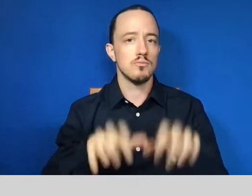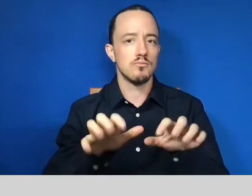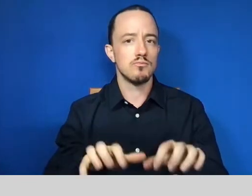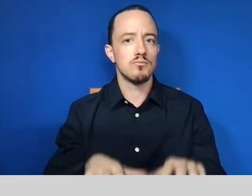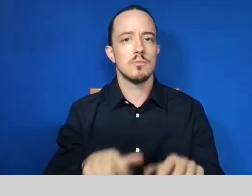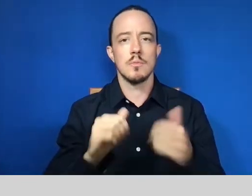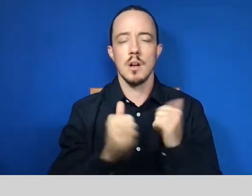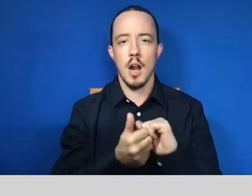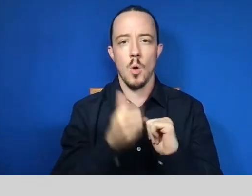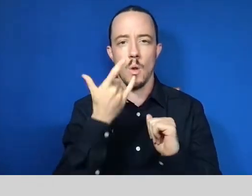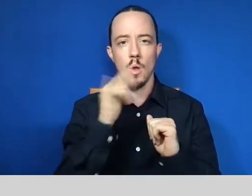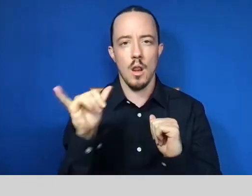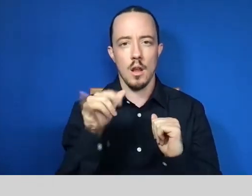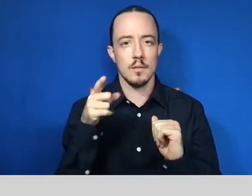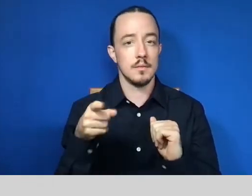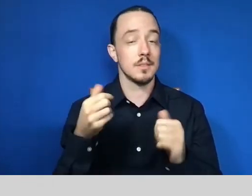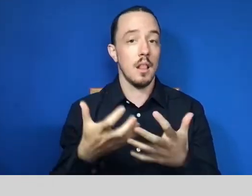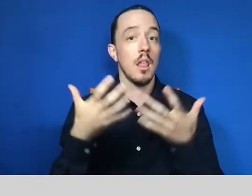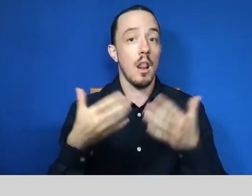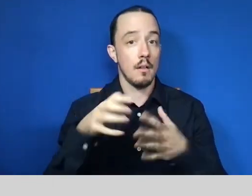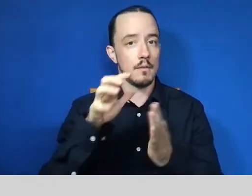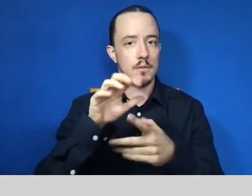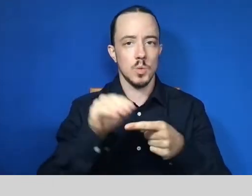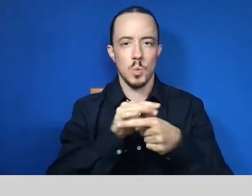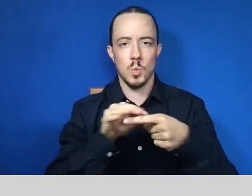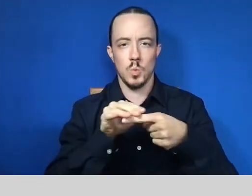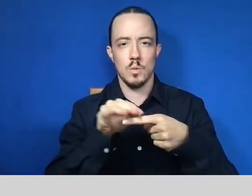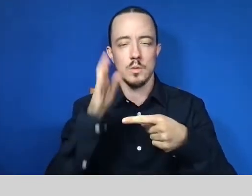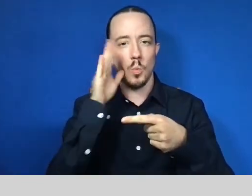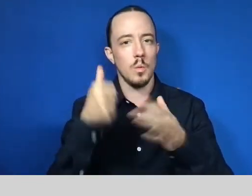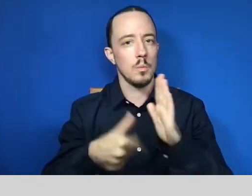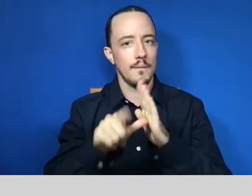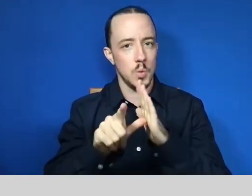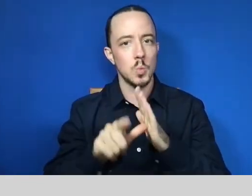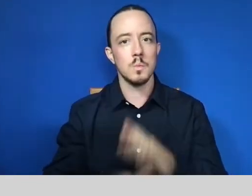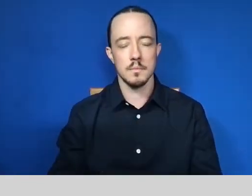like this. This is quite a lot of code, so let's go through this.